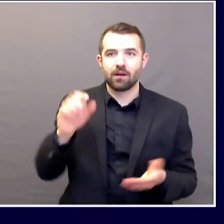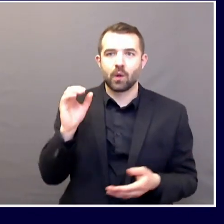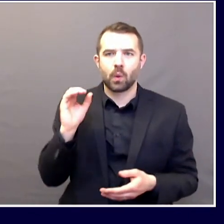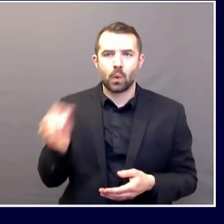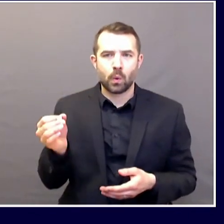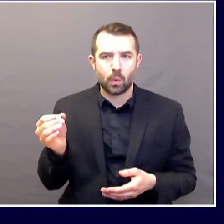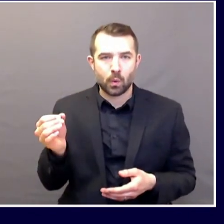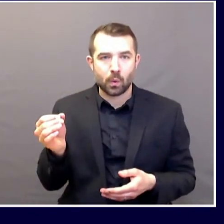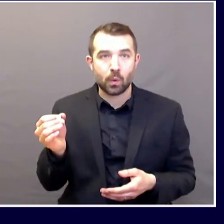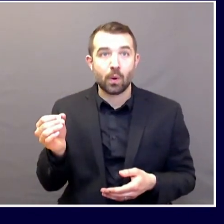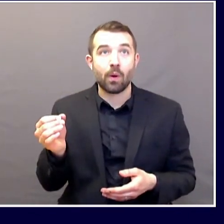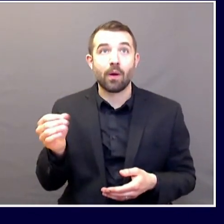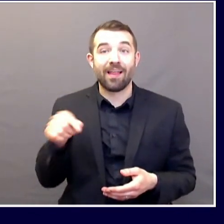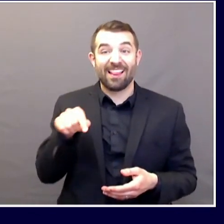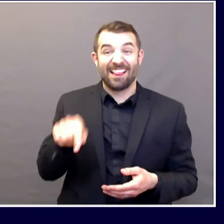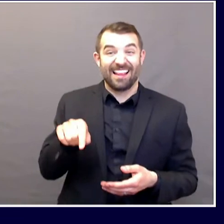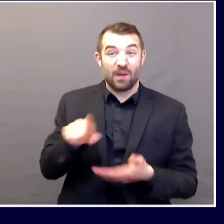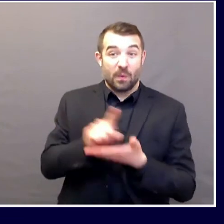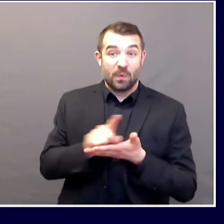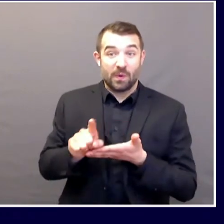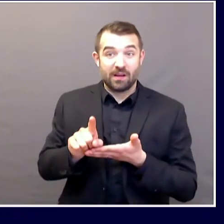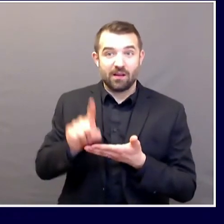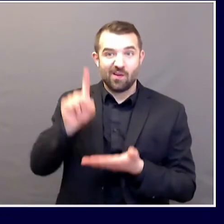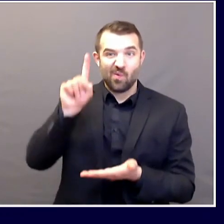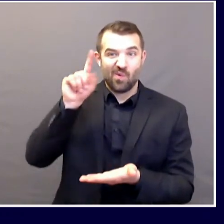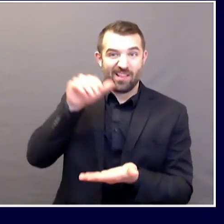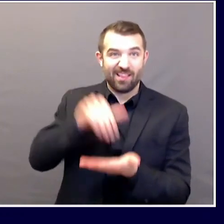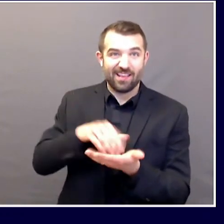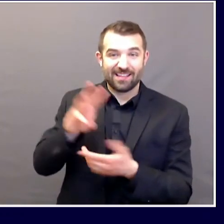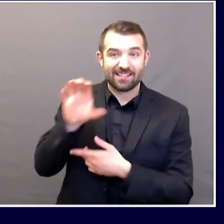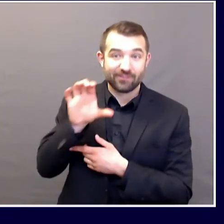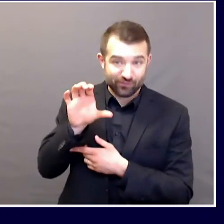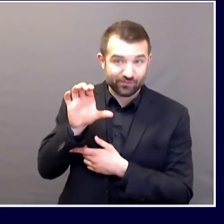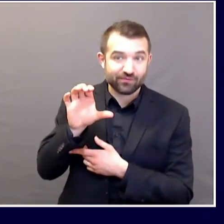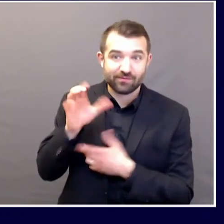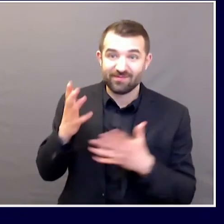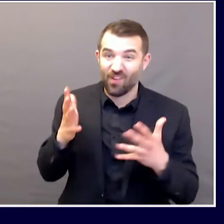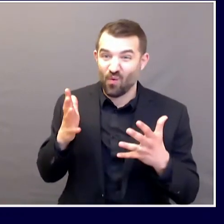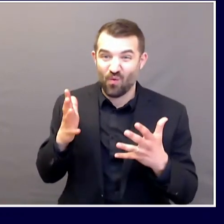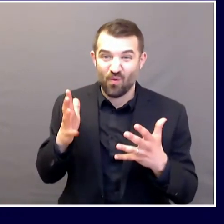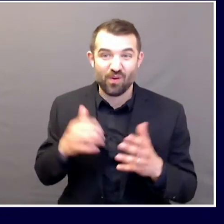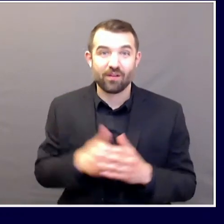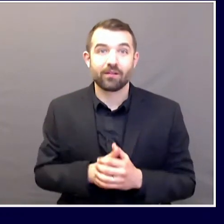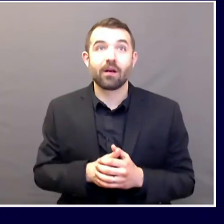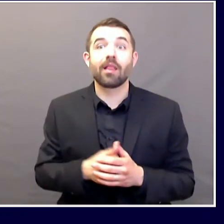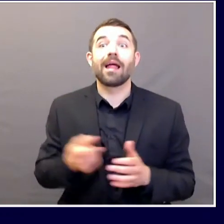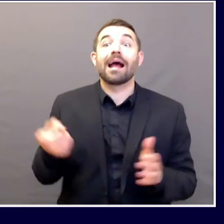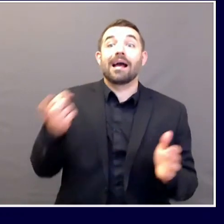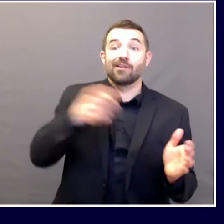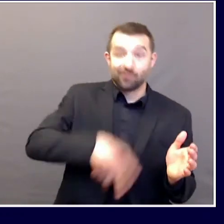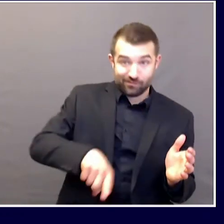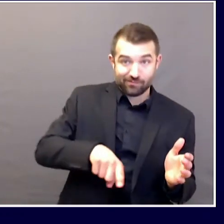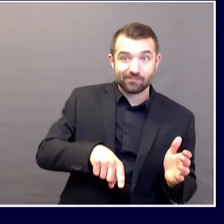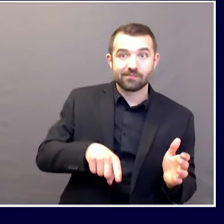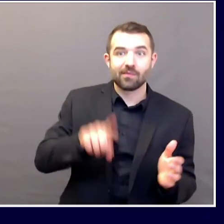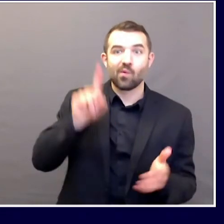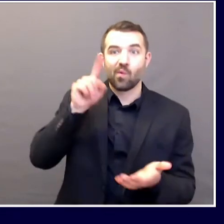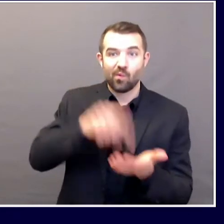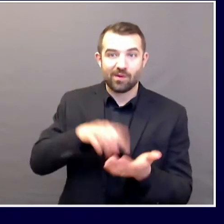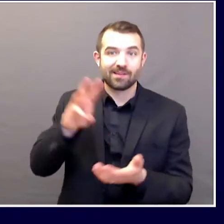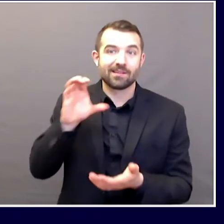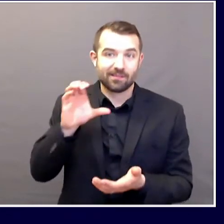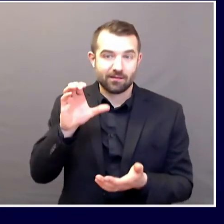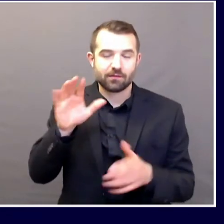only received 1,600 doses. That's the same amount we're going to be receiving next week as well. The